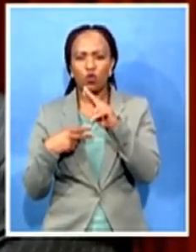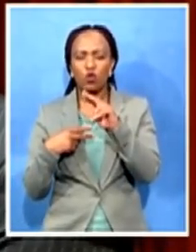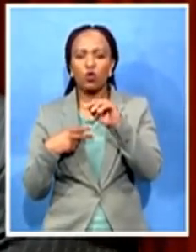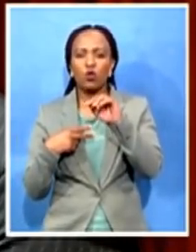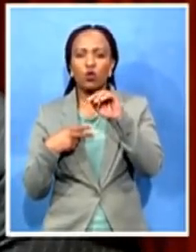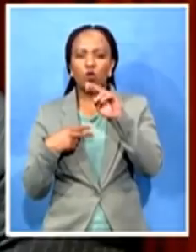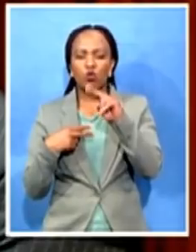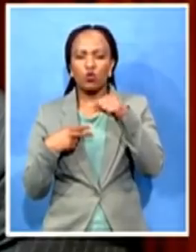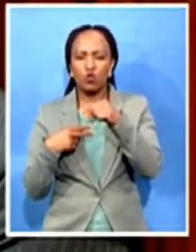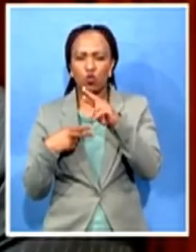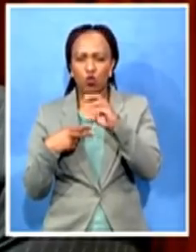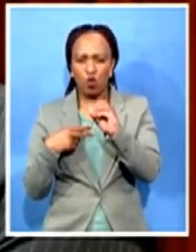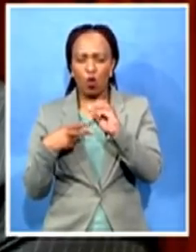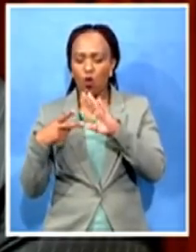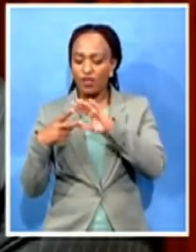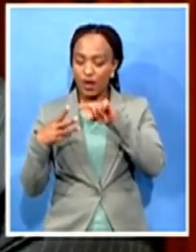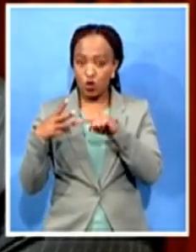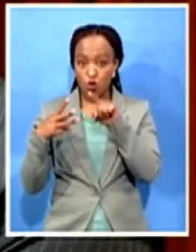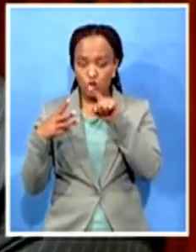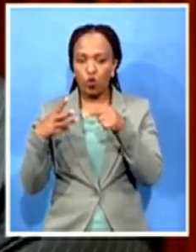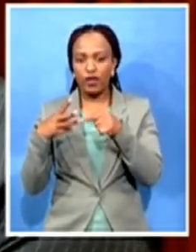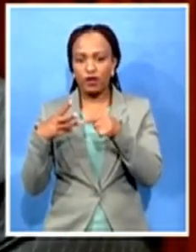No. All right, thank you.